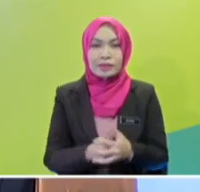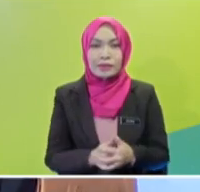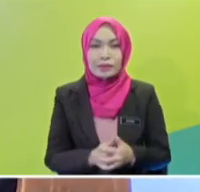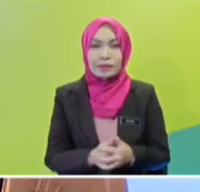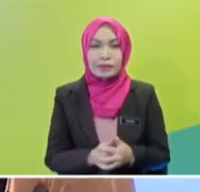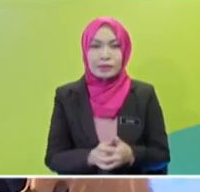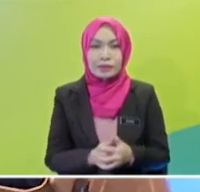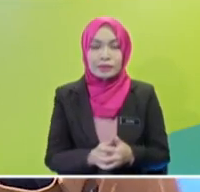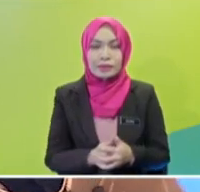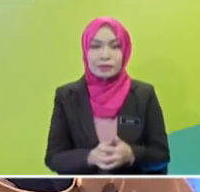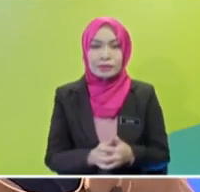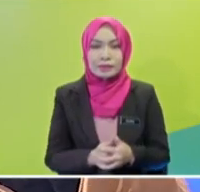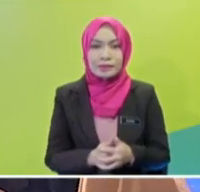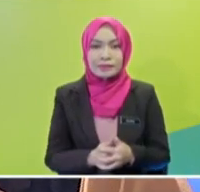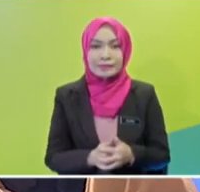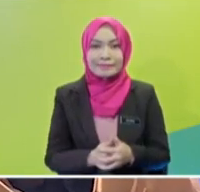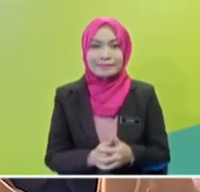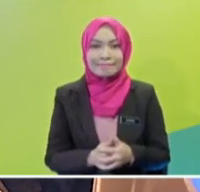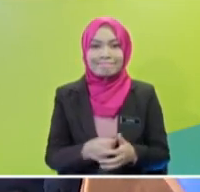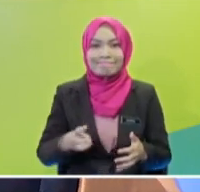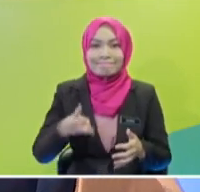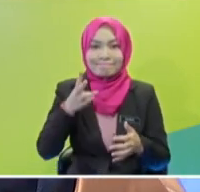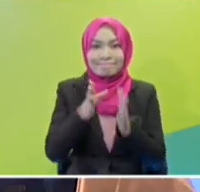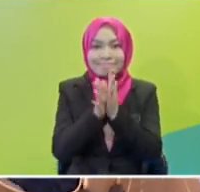Okay. So it will look like this?